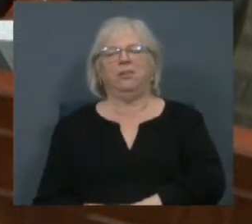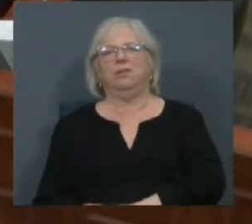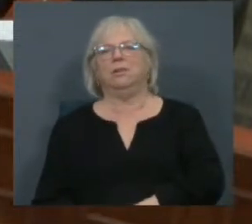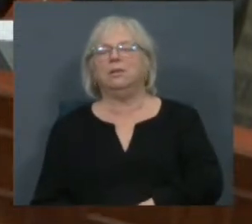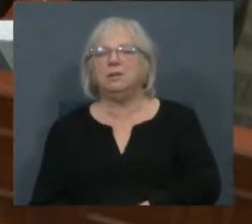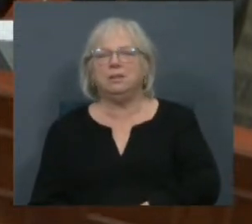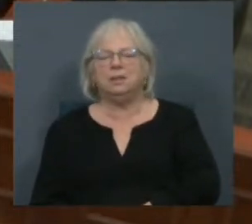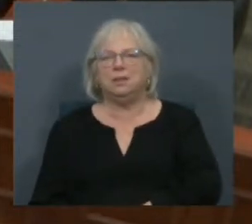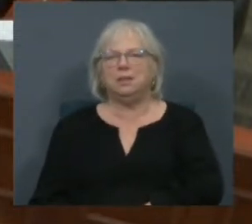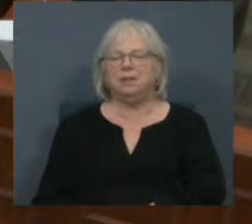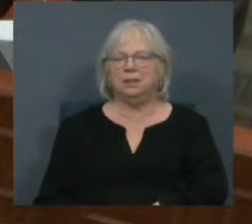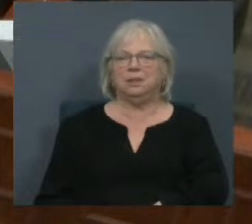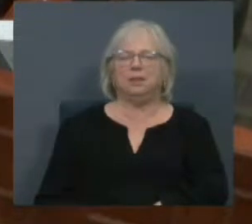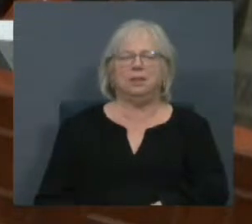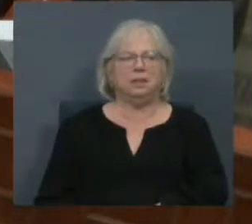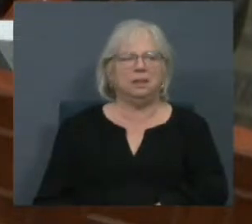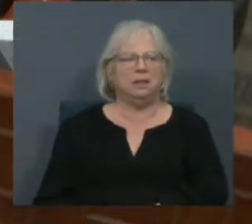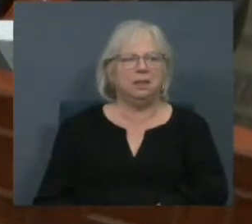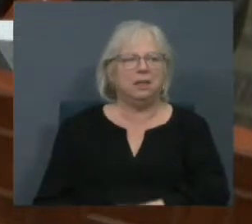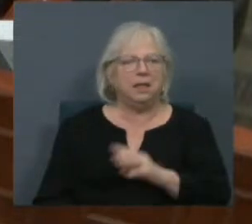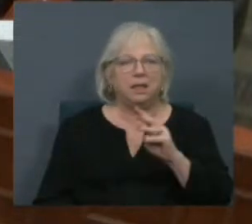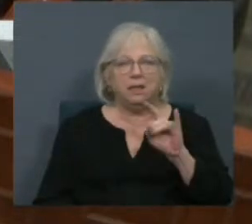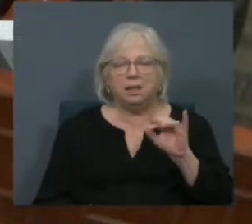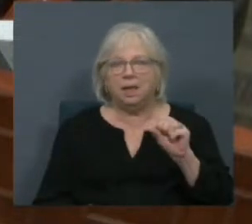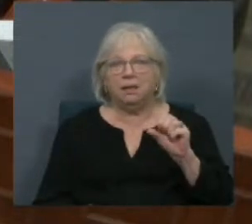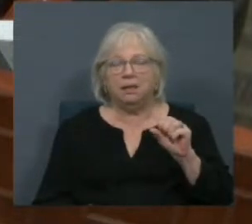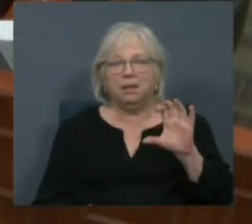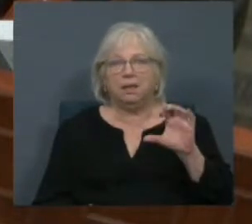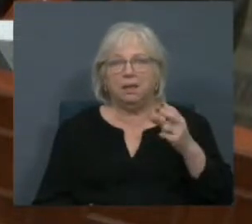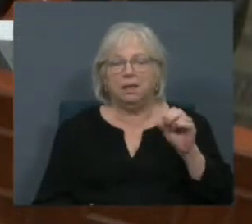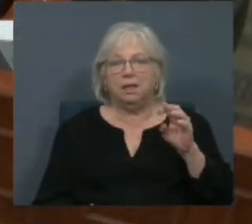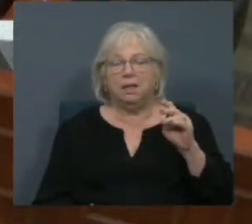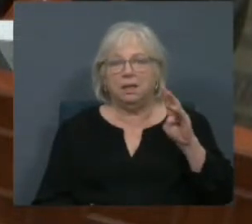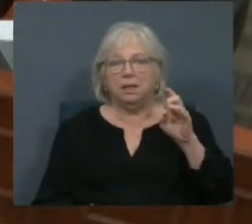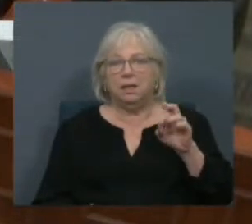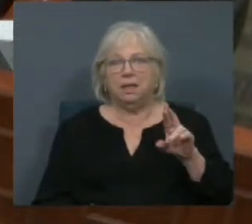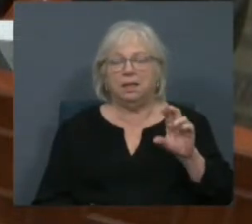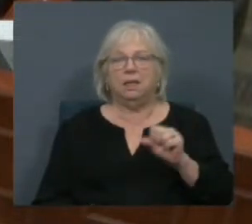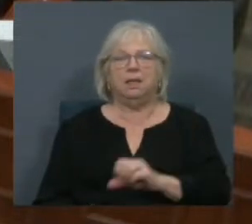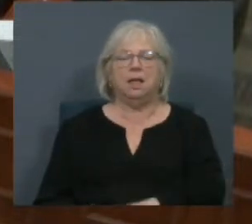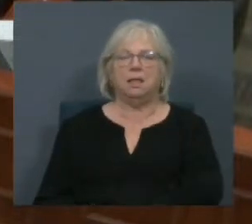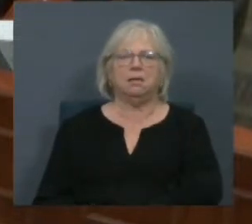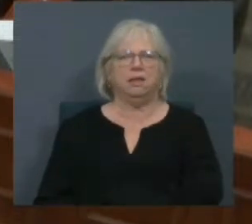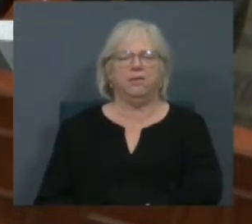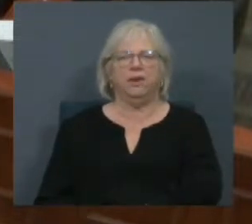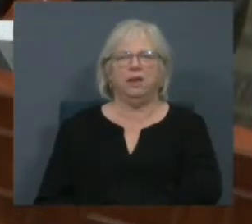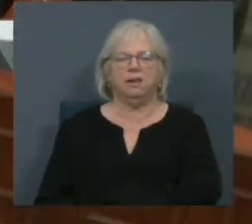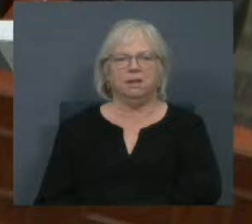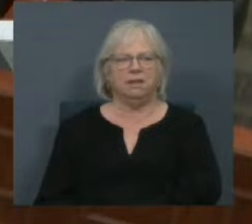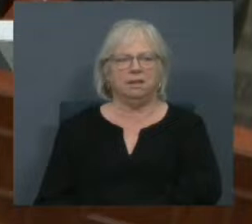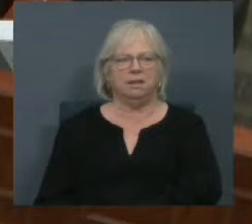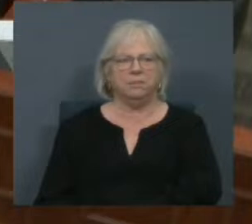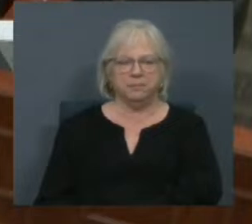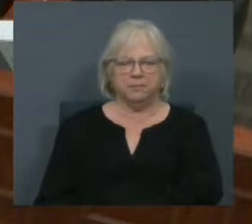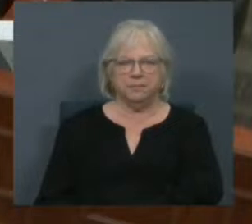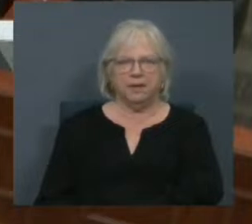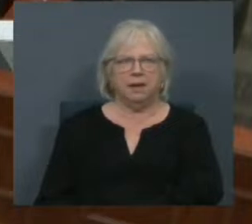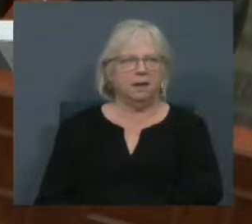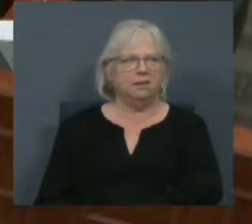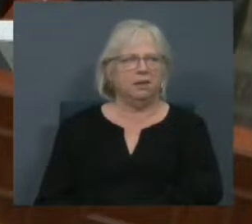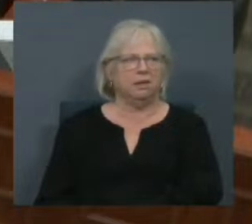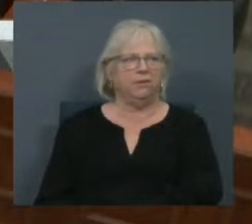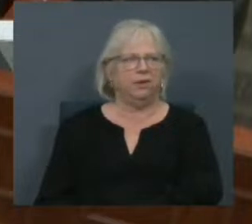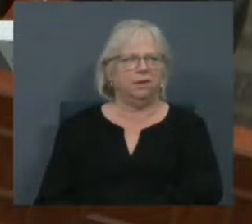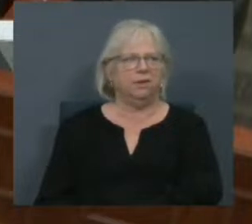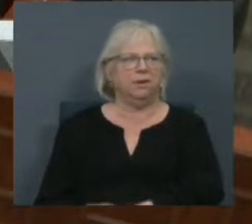Is Miss Olivia Chambers here? Oh, gotcha. Thank you. We'll